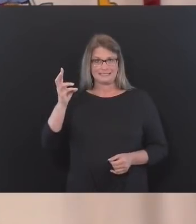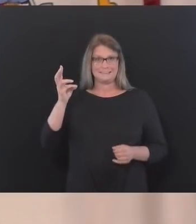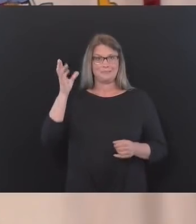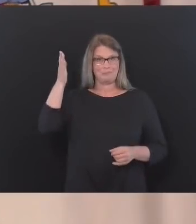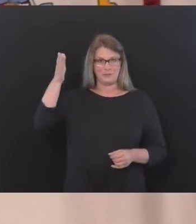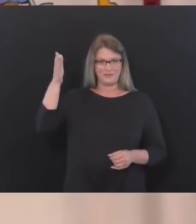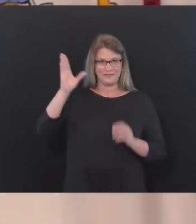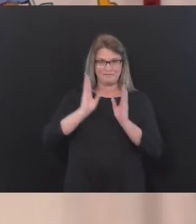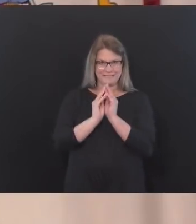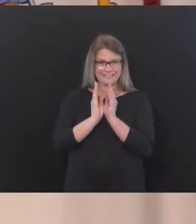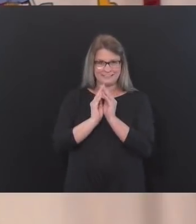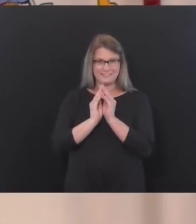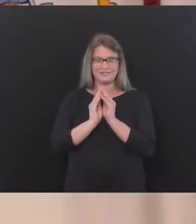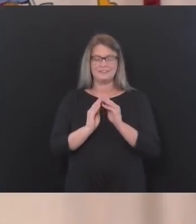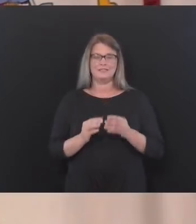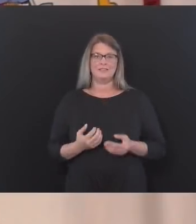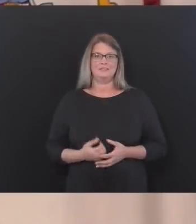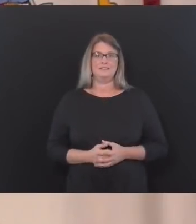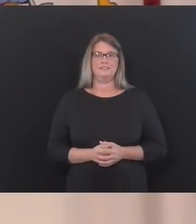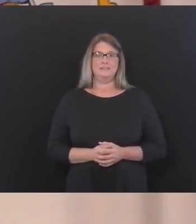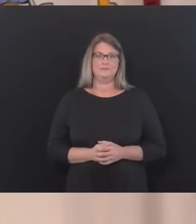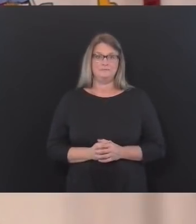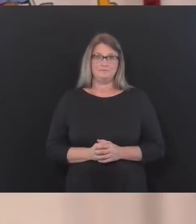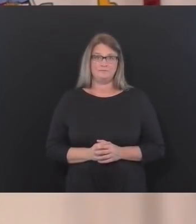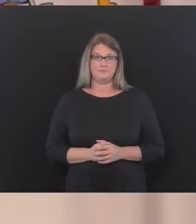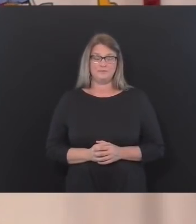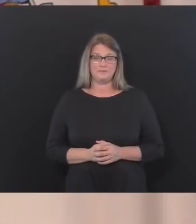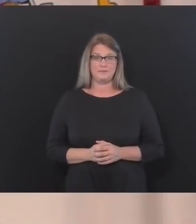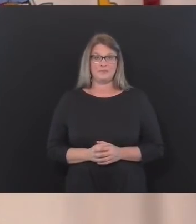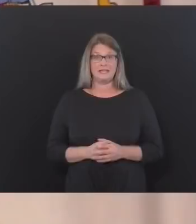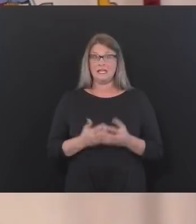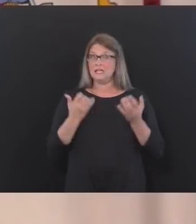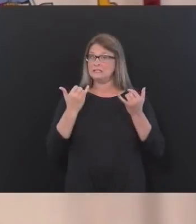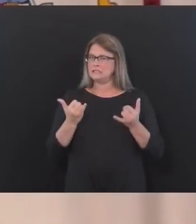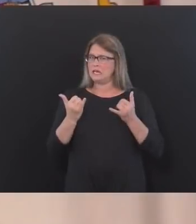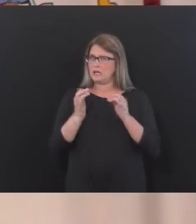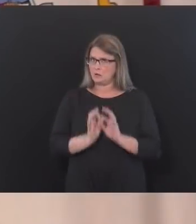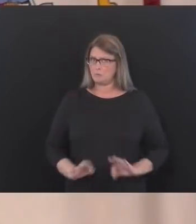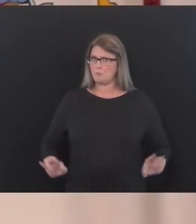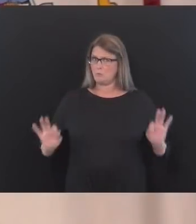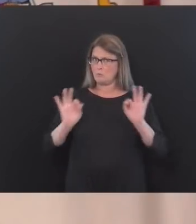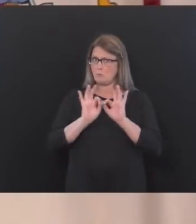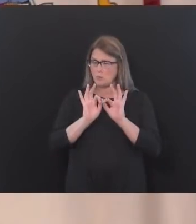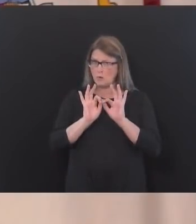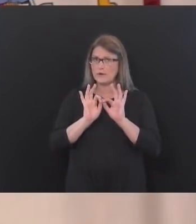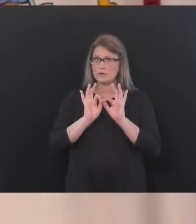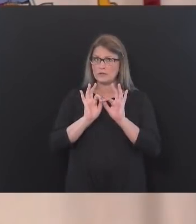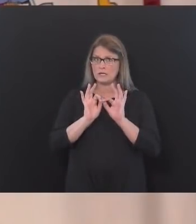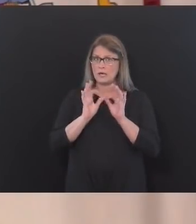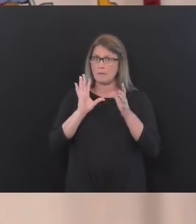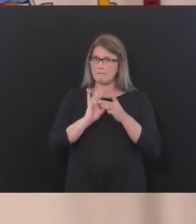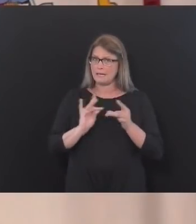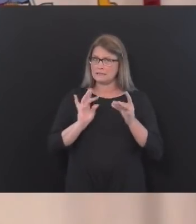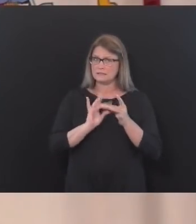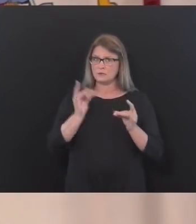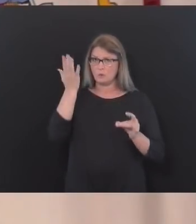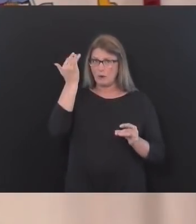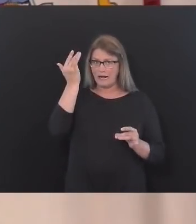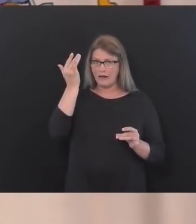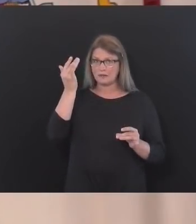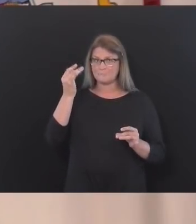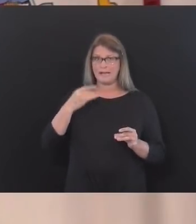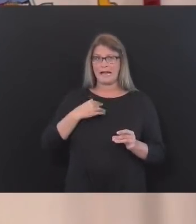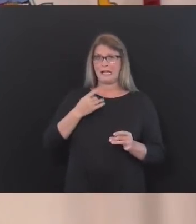I don't know of anything that could be more important, but I've just been